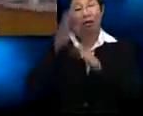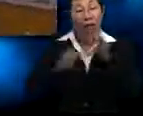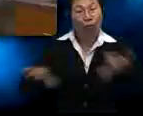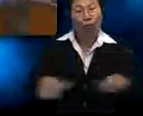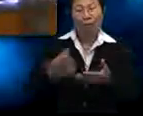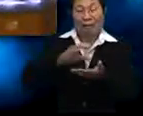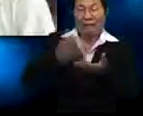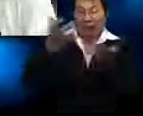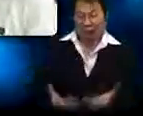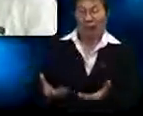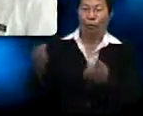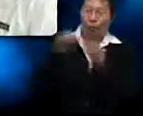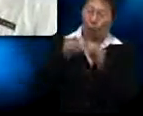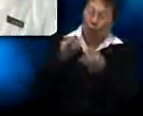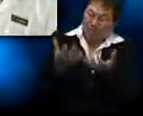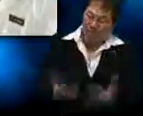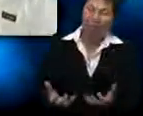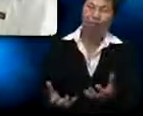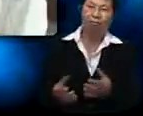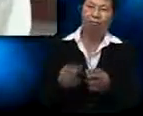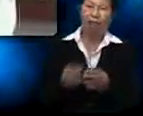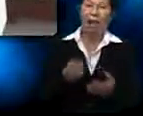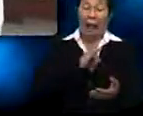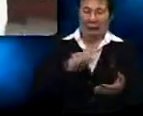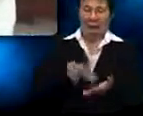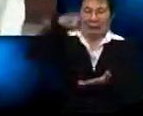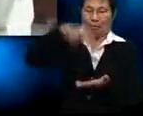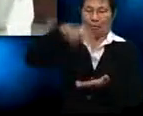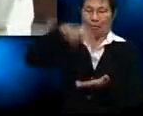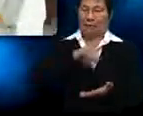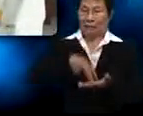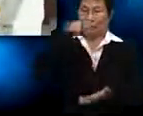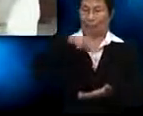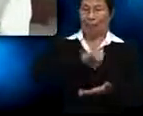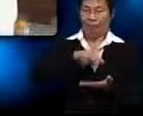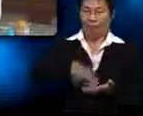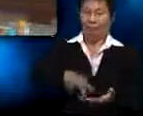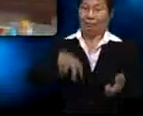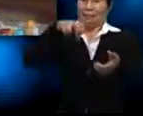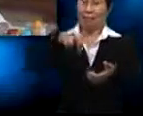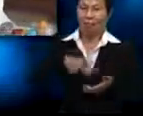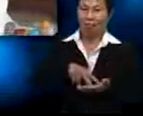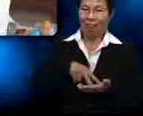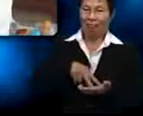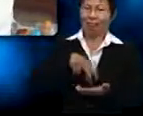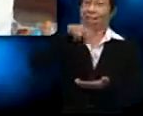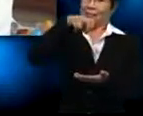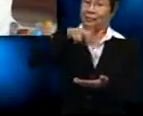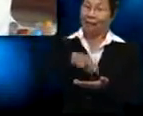more weight? The same thing. I jump up. The moment my legs leave